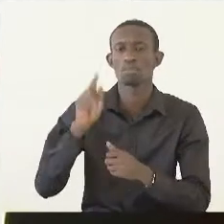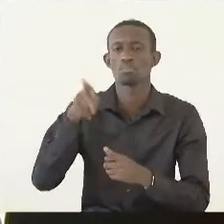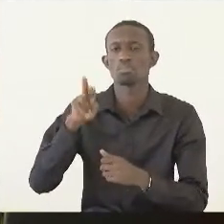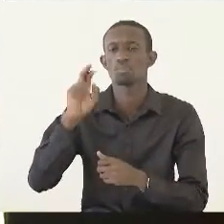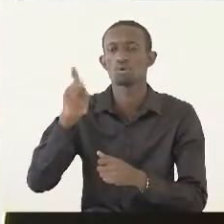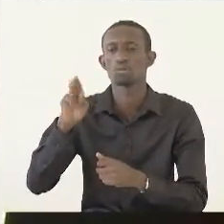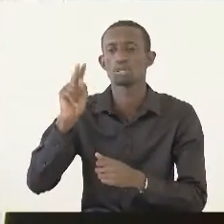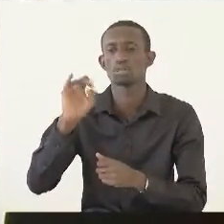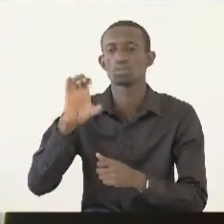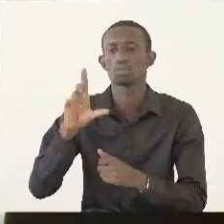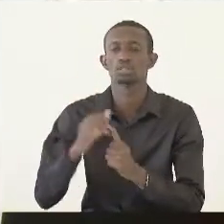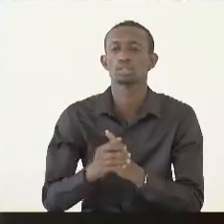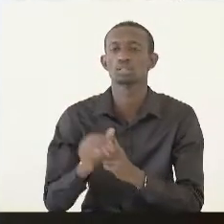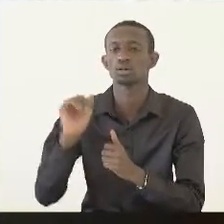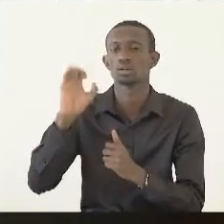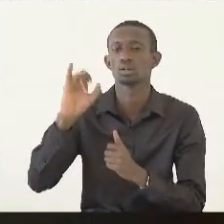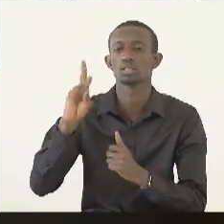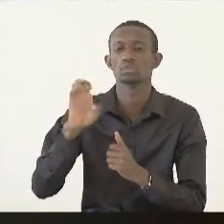Propanoic acid.